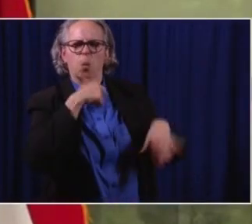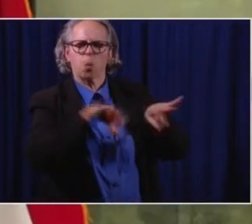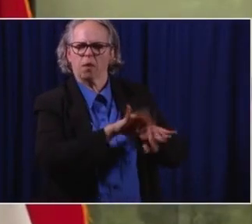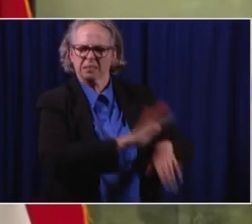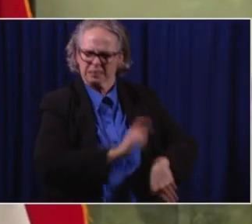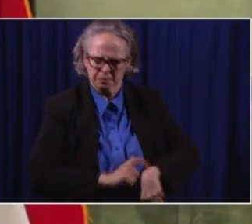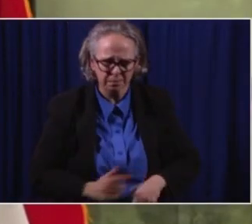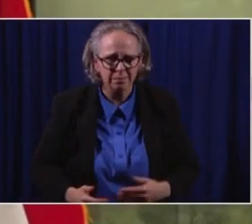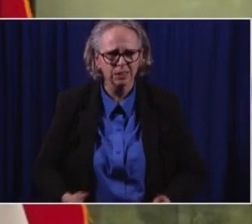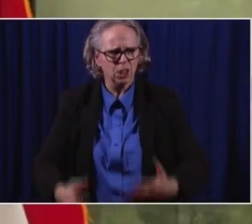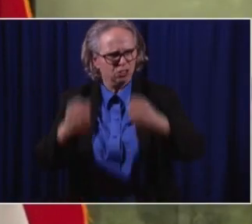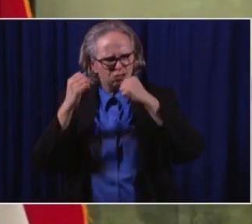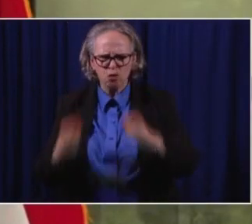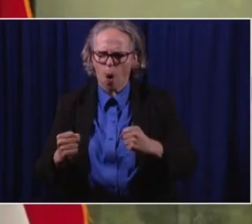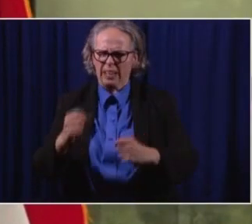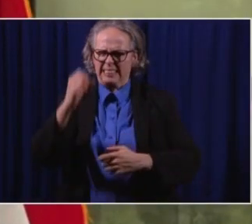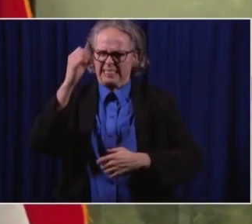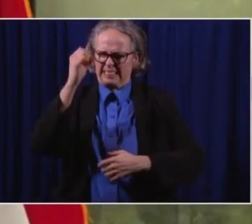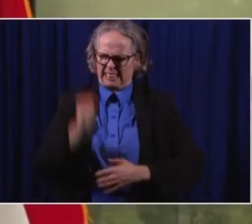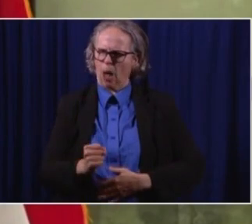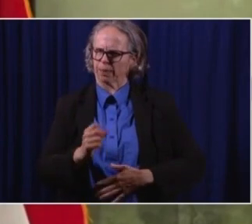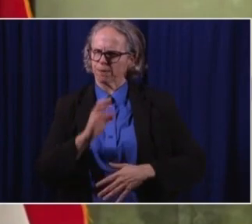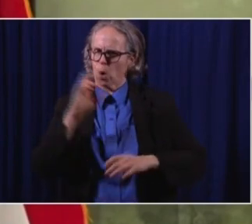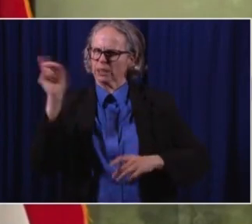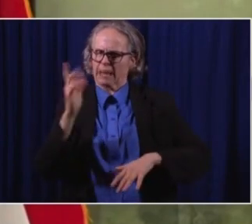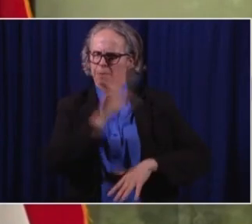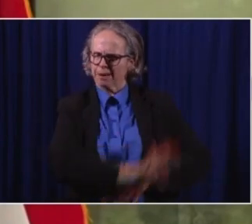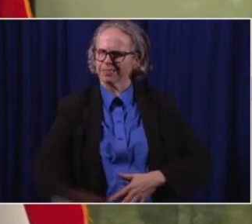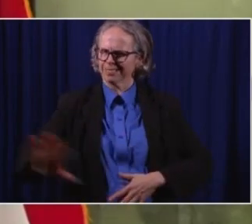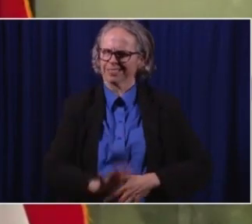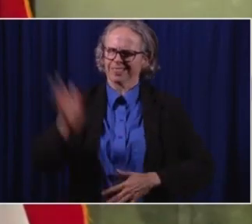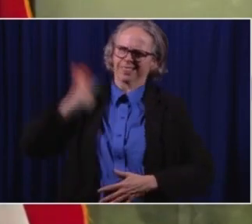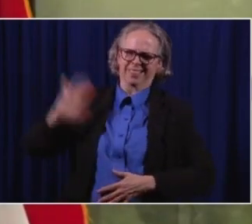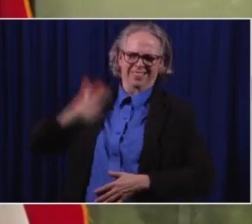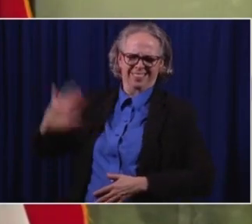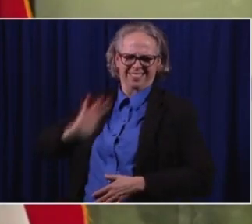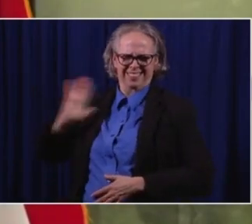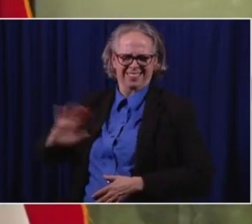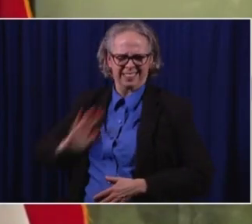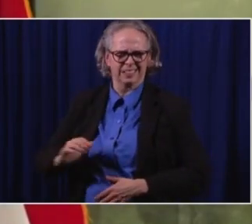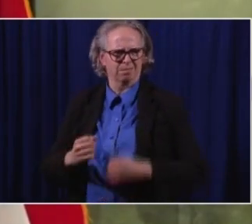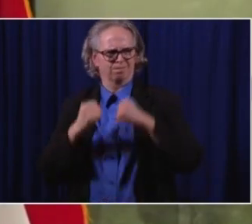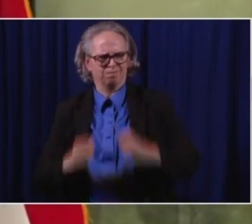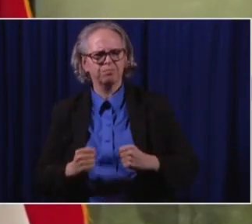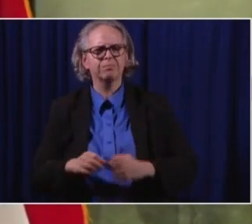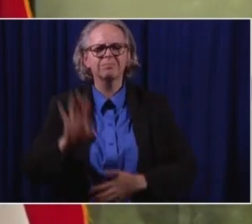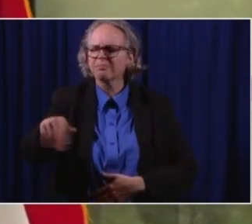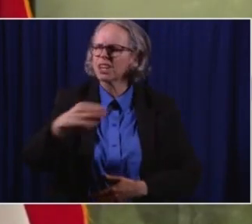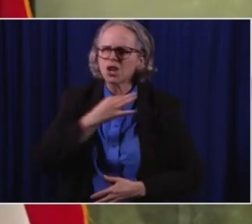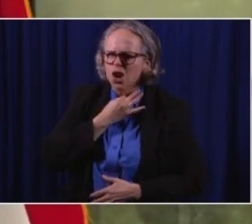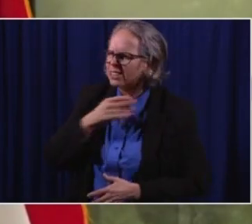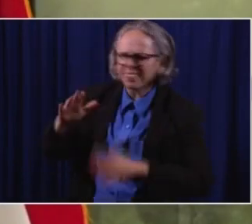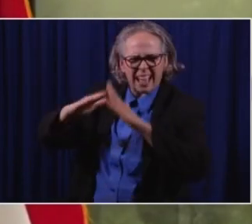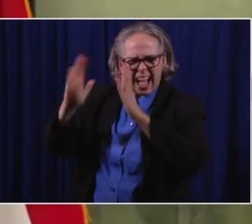Democrats. Absolutely. For many, many, many years. Tell us a little bit about the house. When was it built? Who built